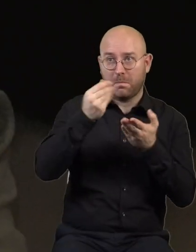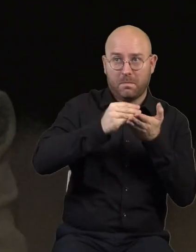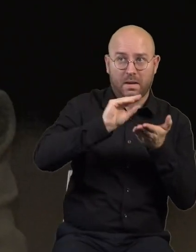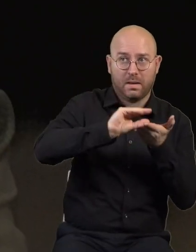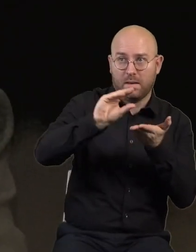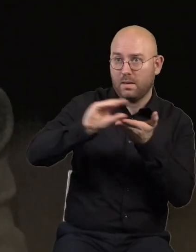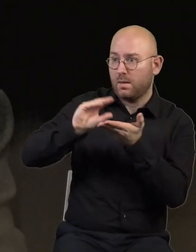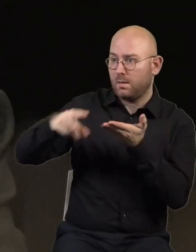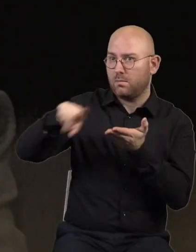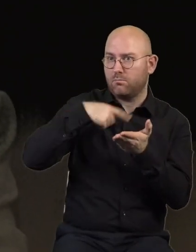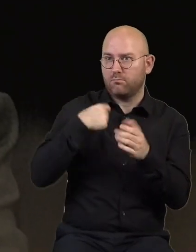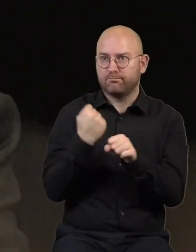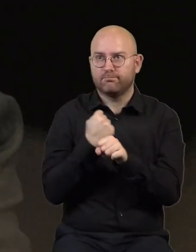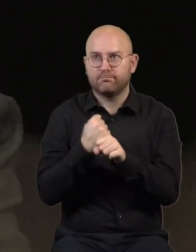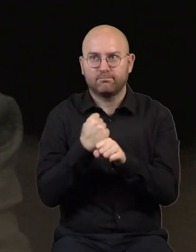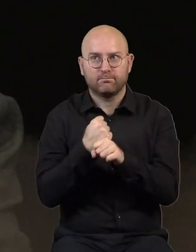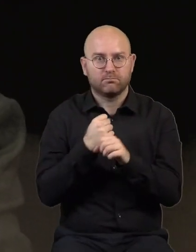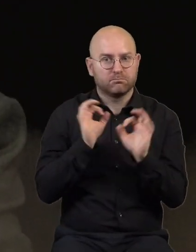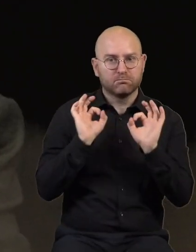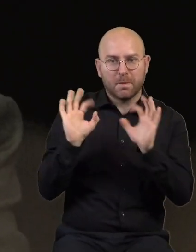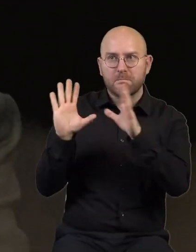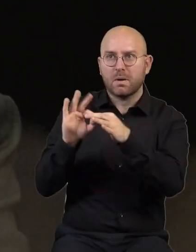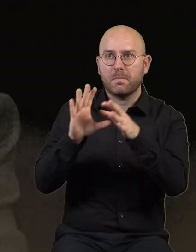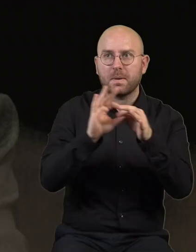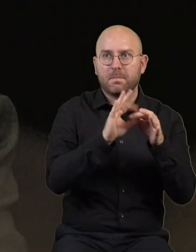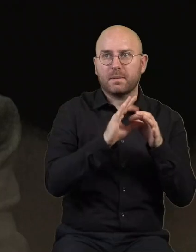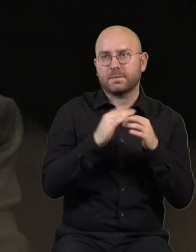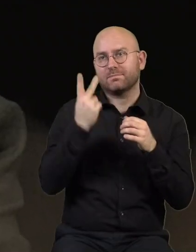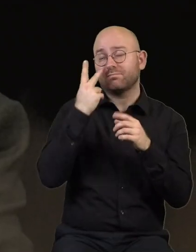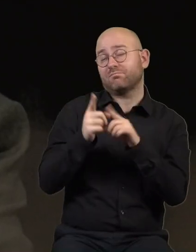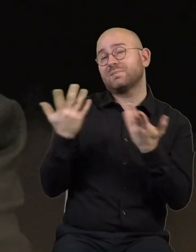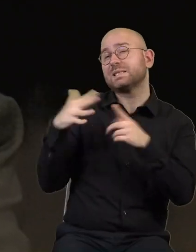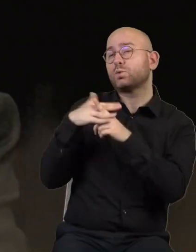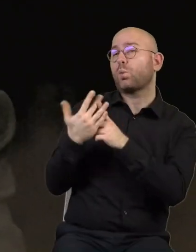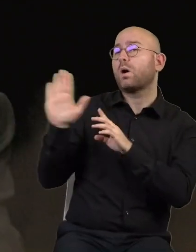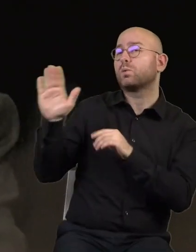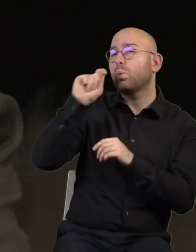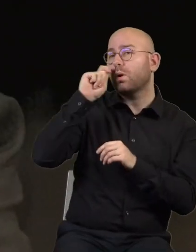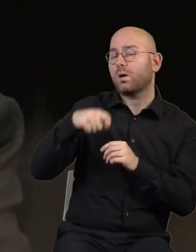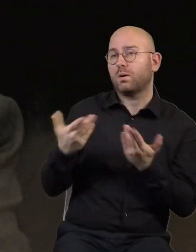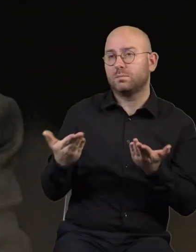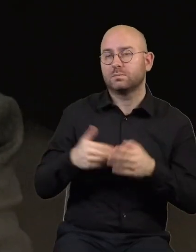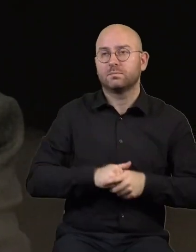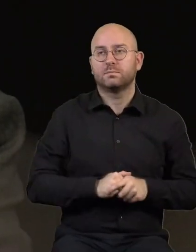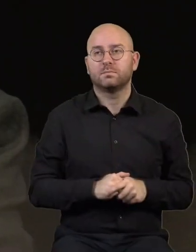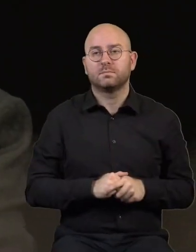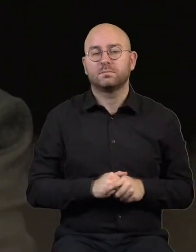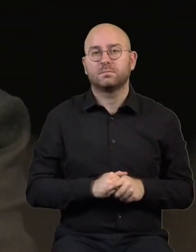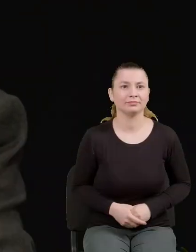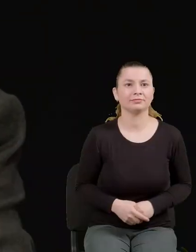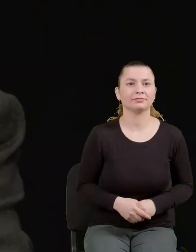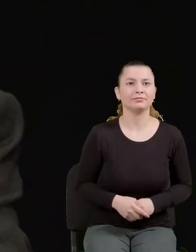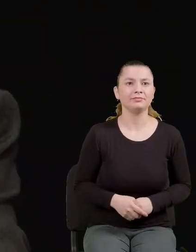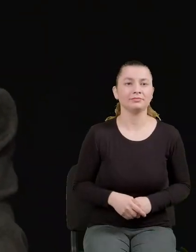in the case in Ukraine, for example, they have a rail system that actually seems to be quite resilient in the sense that even though